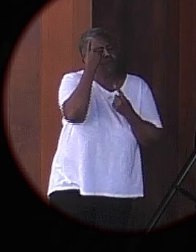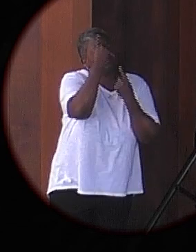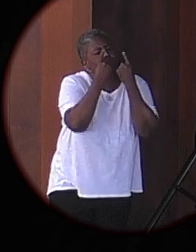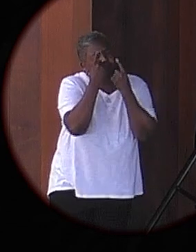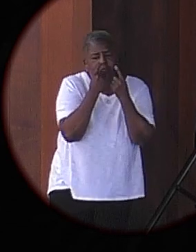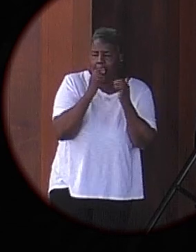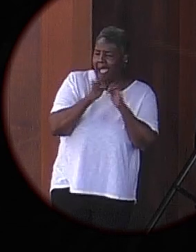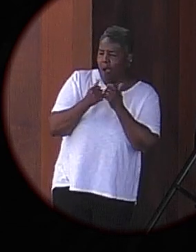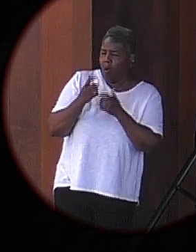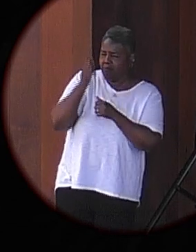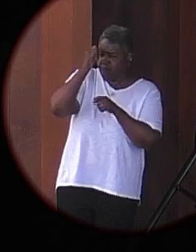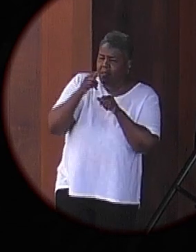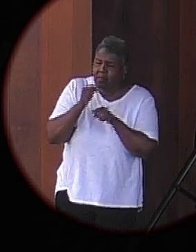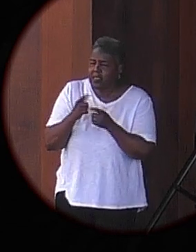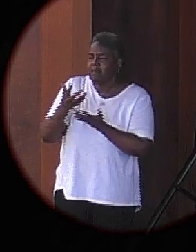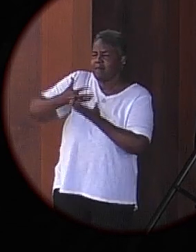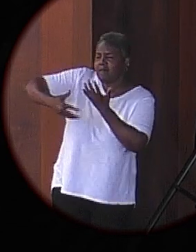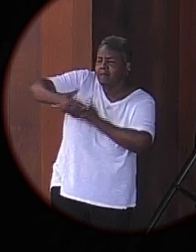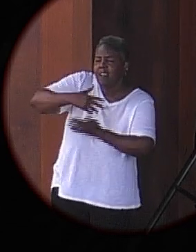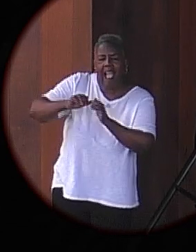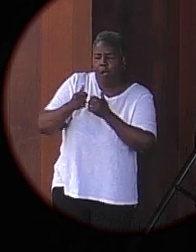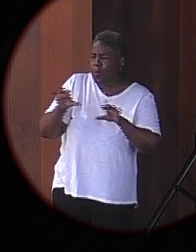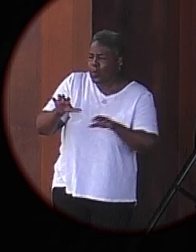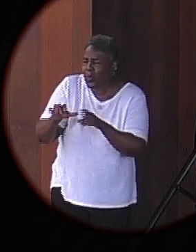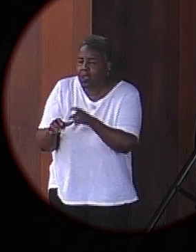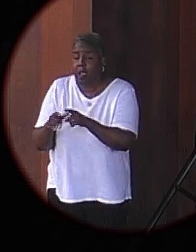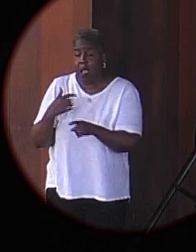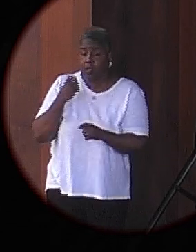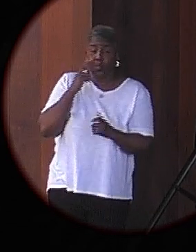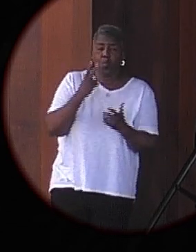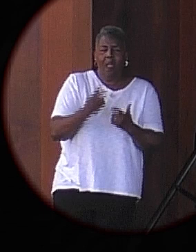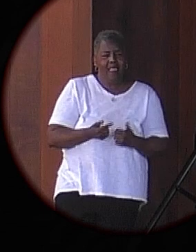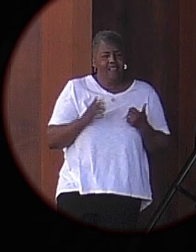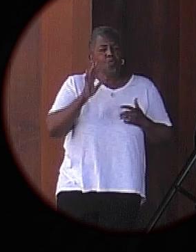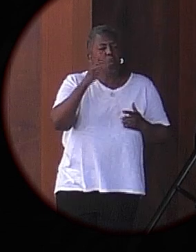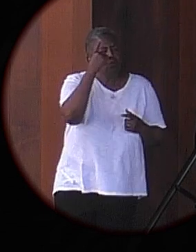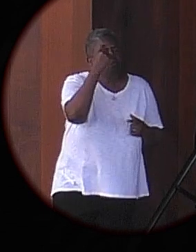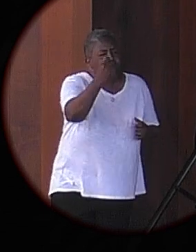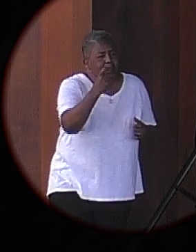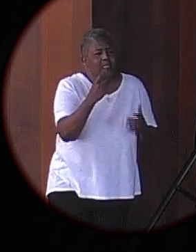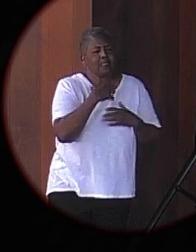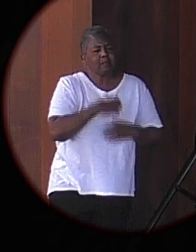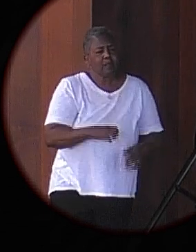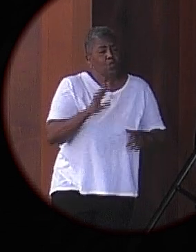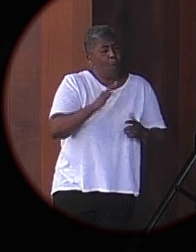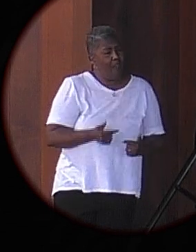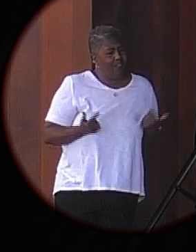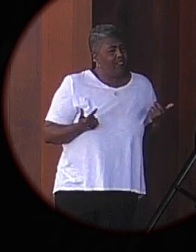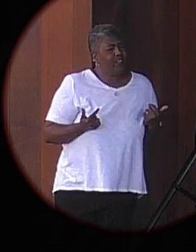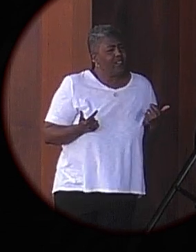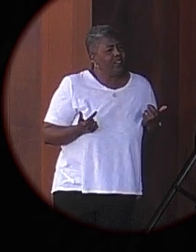the well-being and safety of others as you live out the own dreams and desires of your